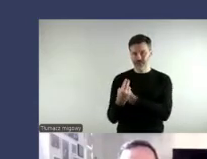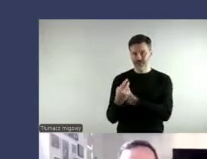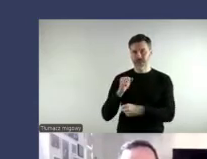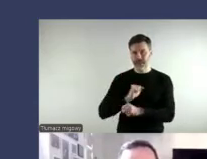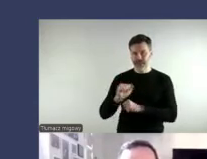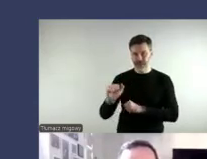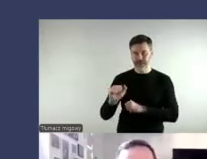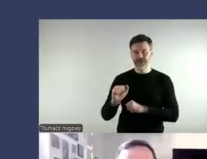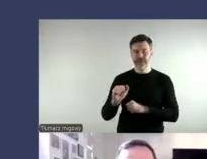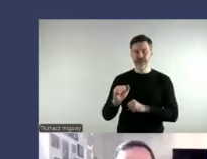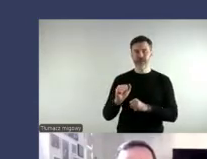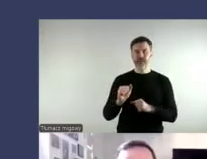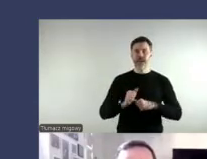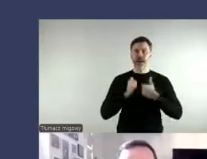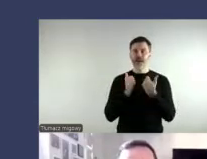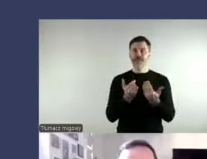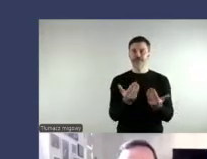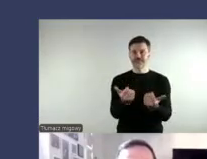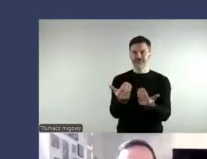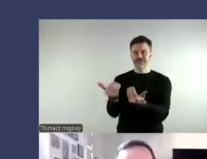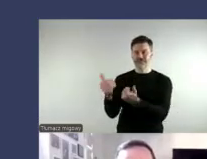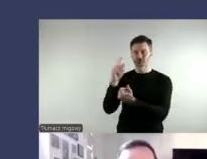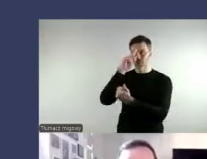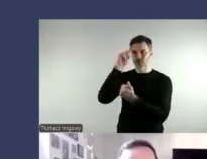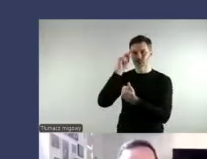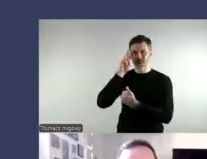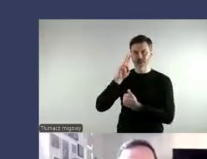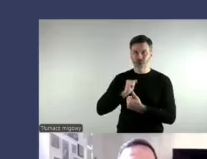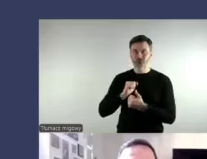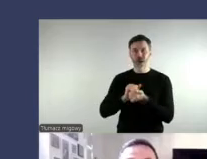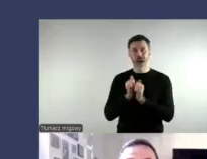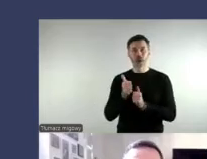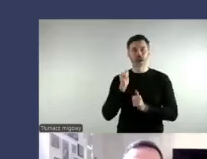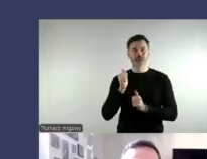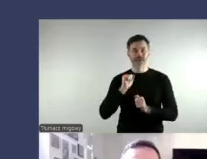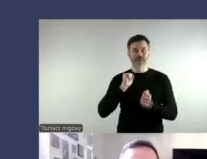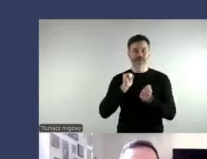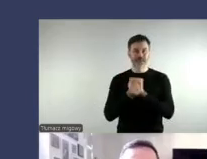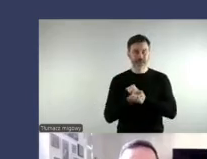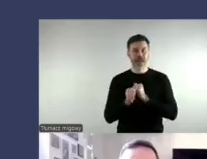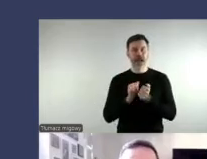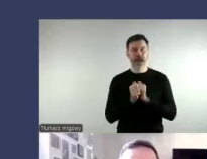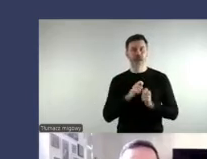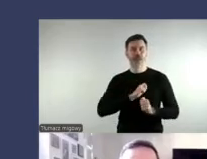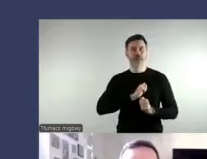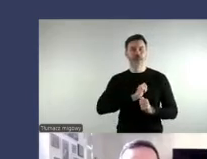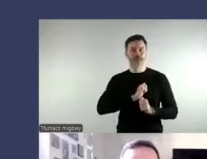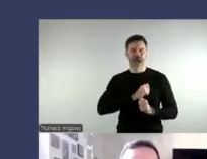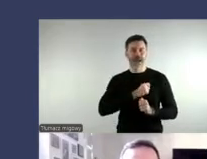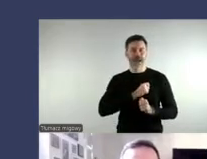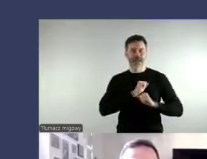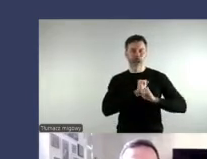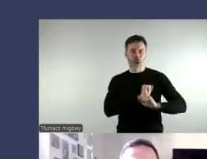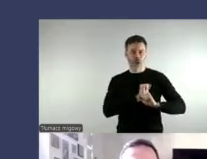our city, for example, by promoting military service in Poland. Also private security agencies